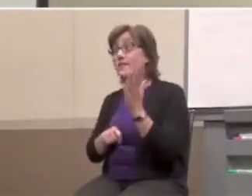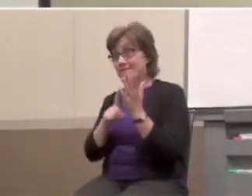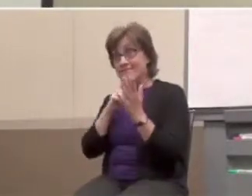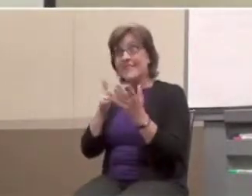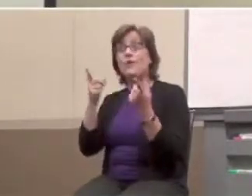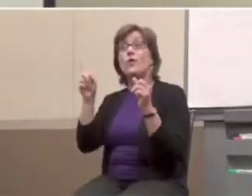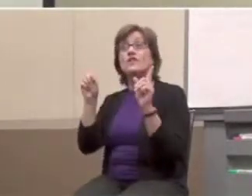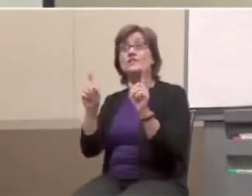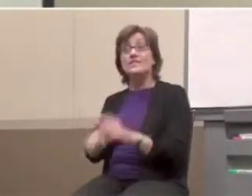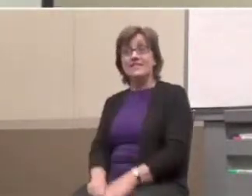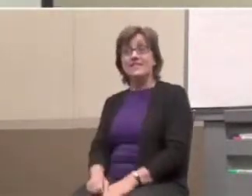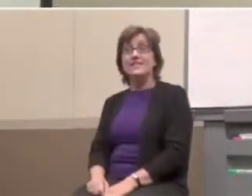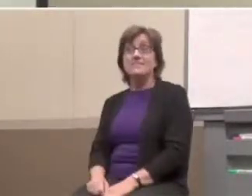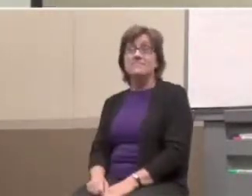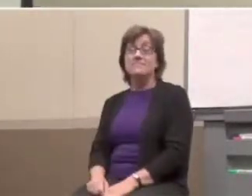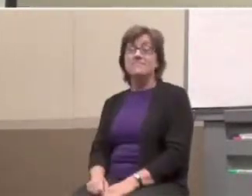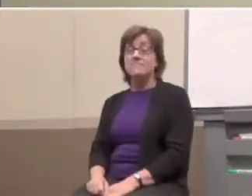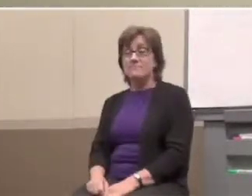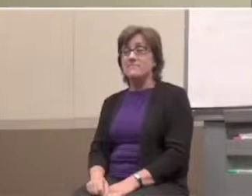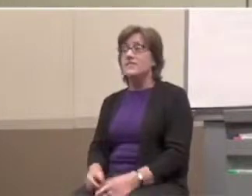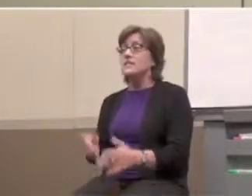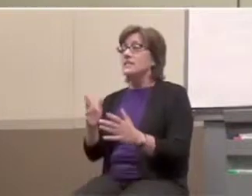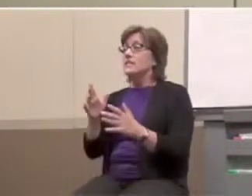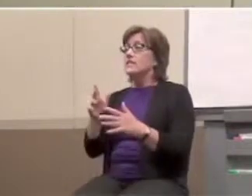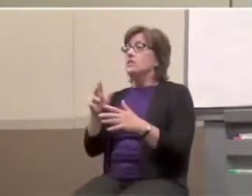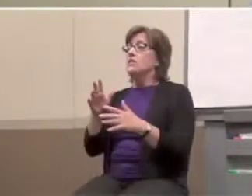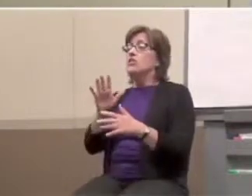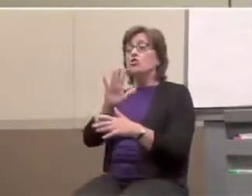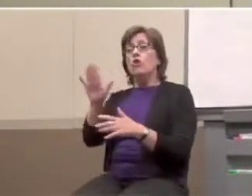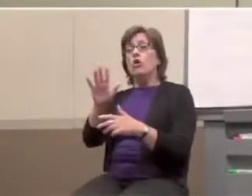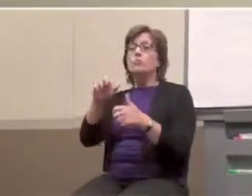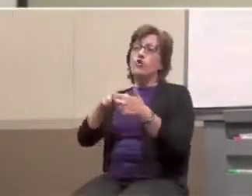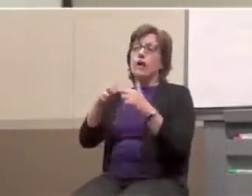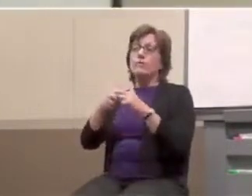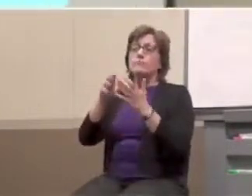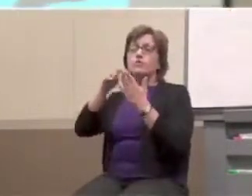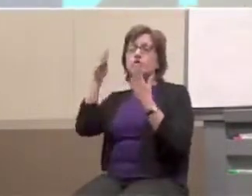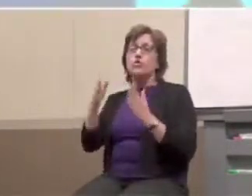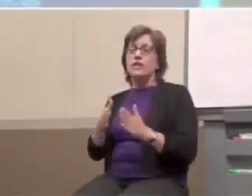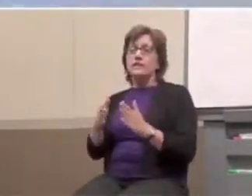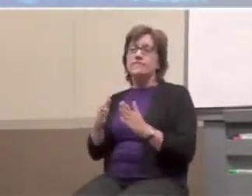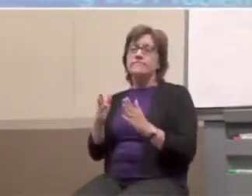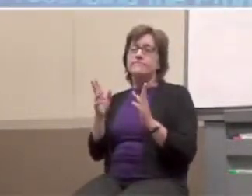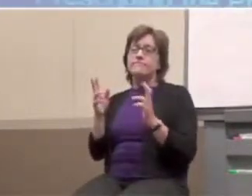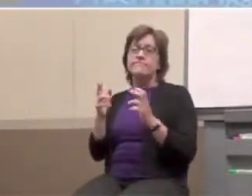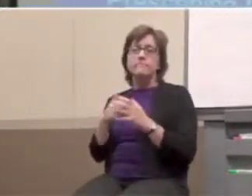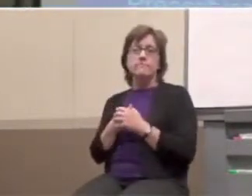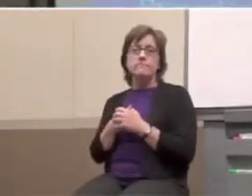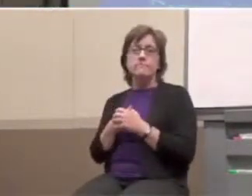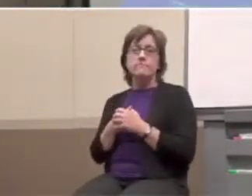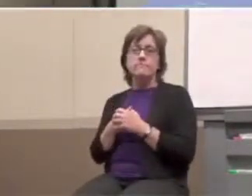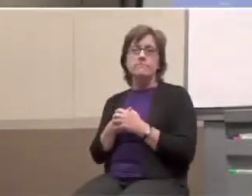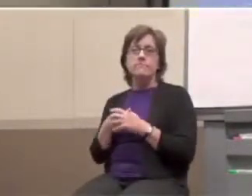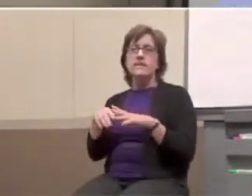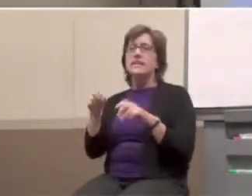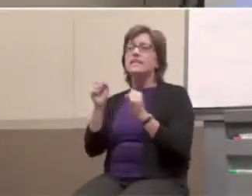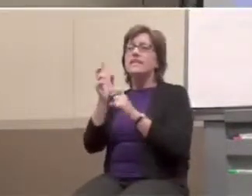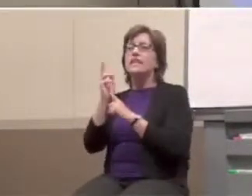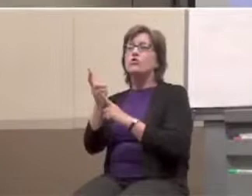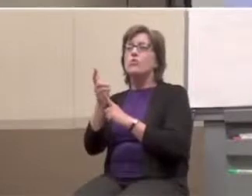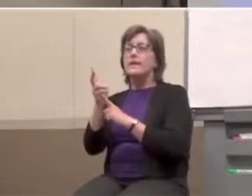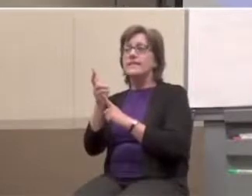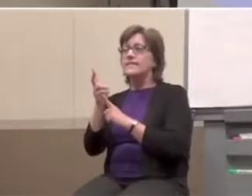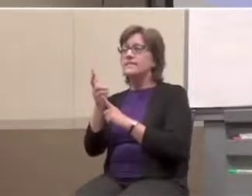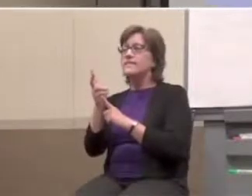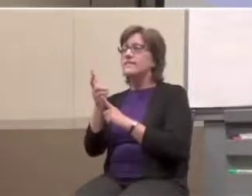Okay, so your problem student, take all of 2 minutes if you can, talk with a